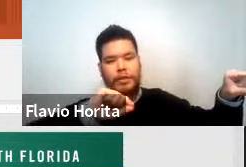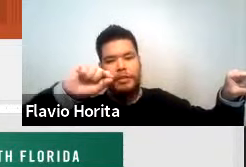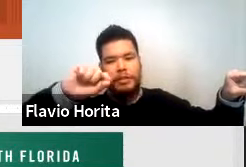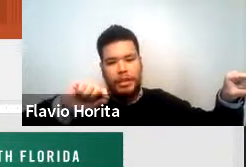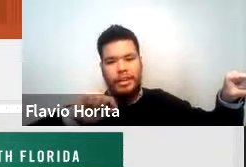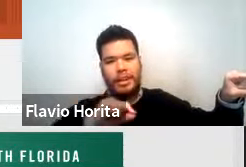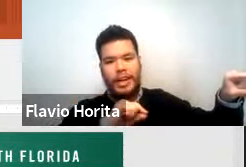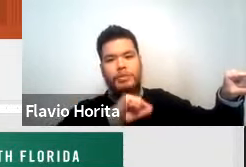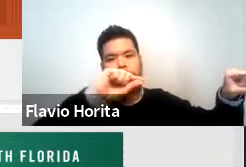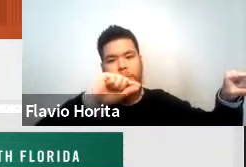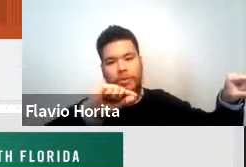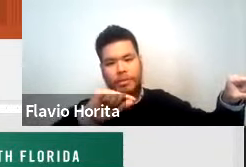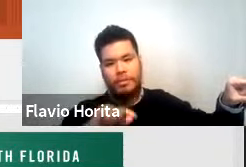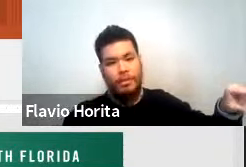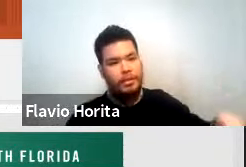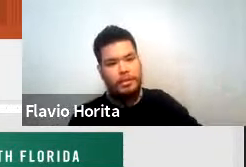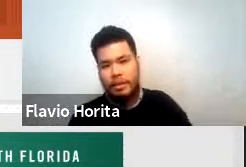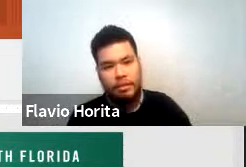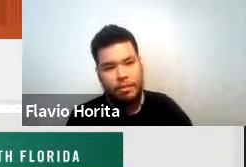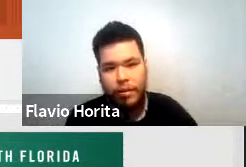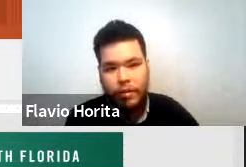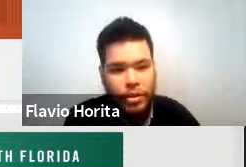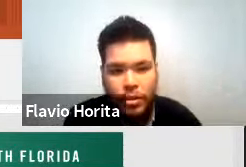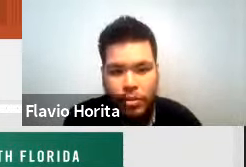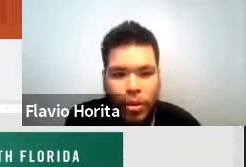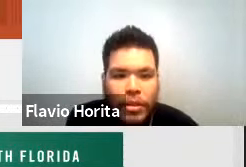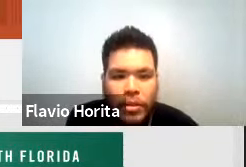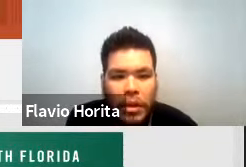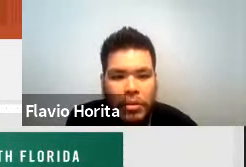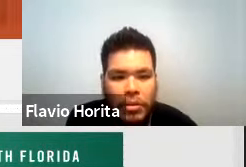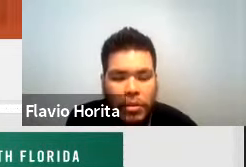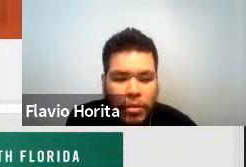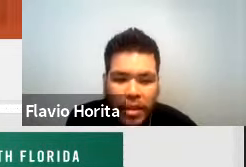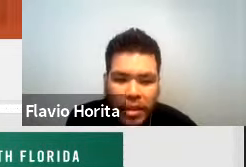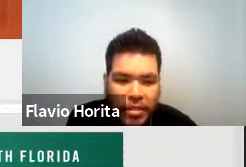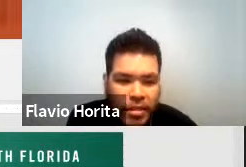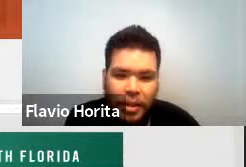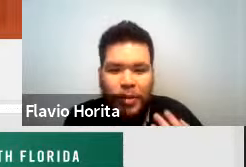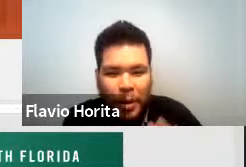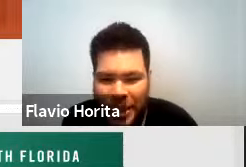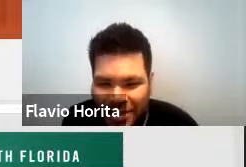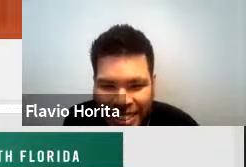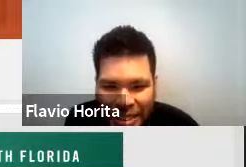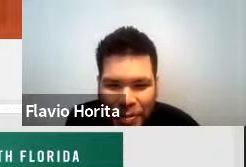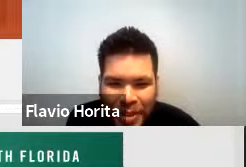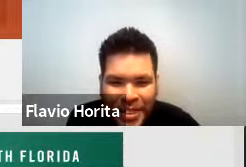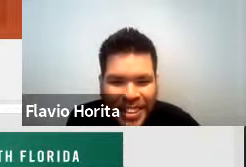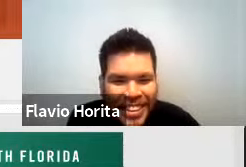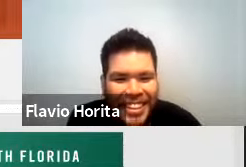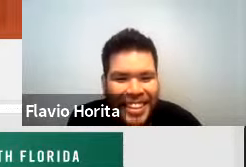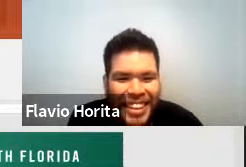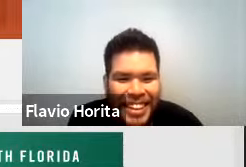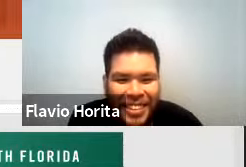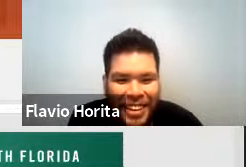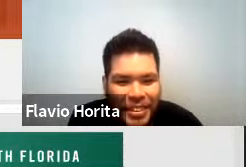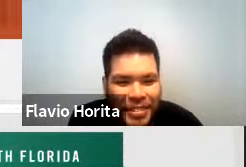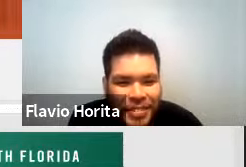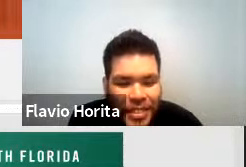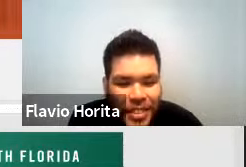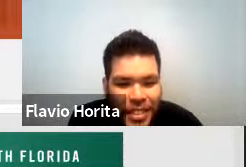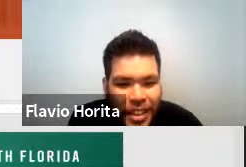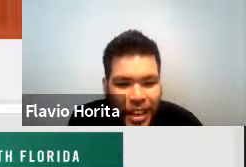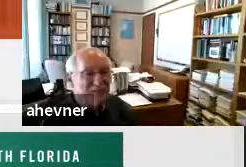have different entry points. That's a very good one as well. So thank you very much for this paper as